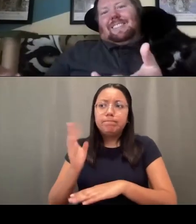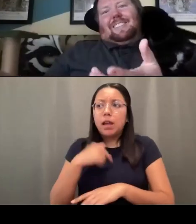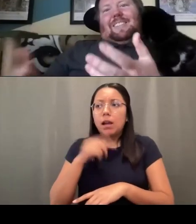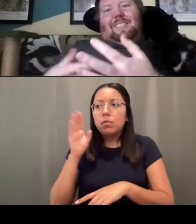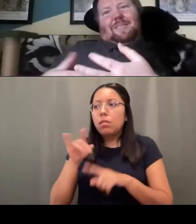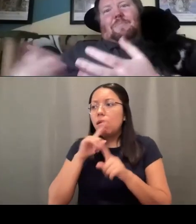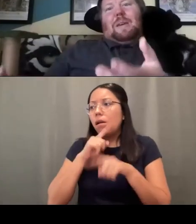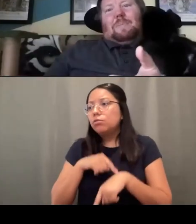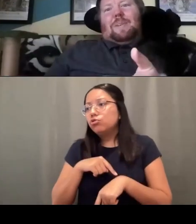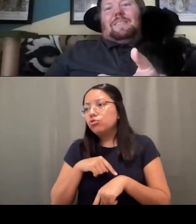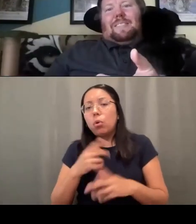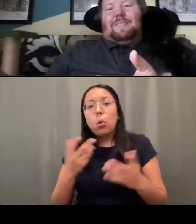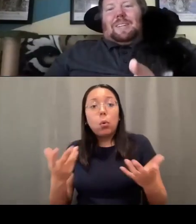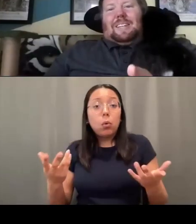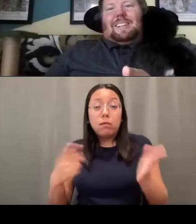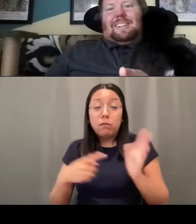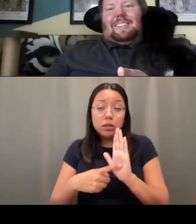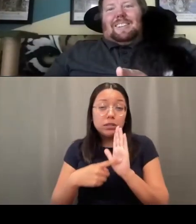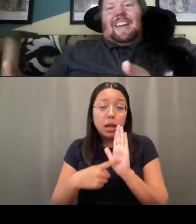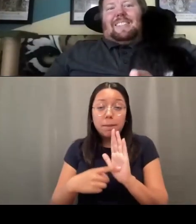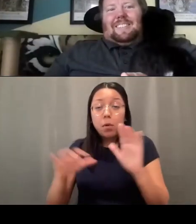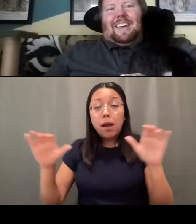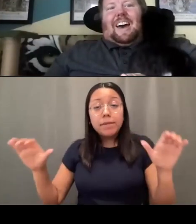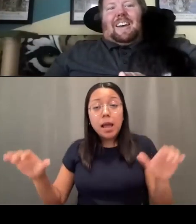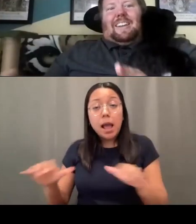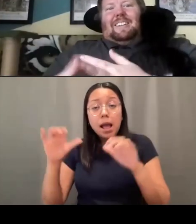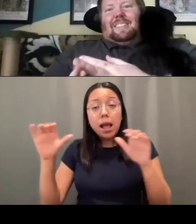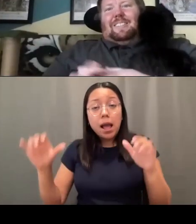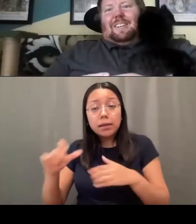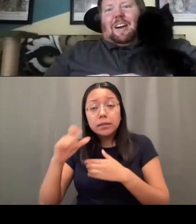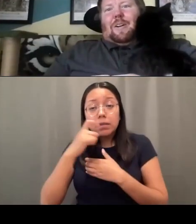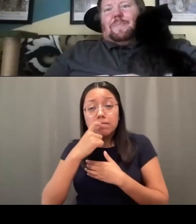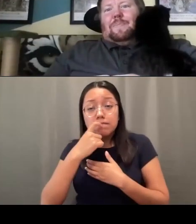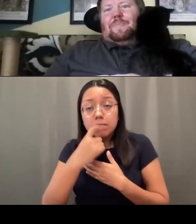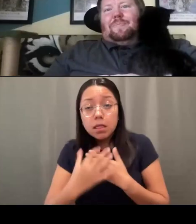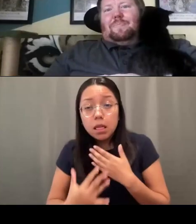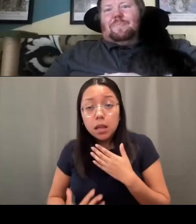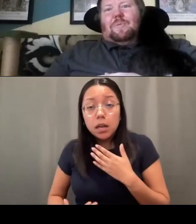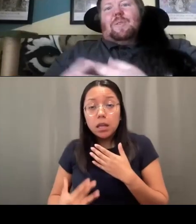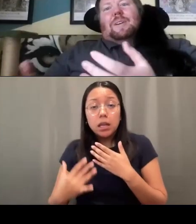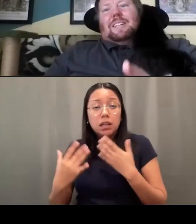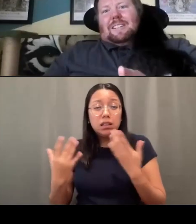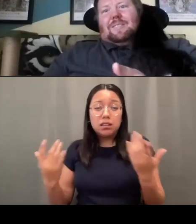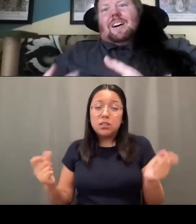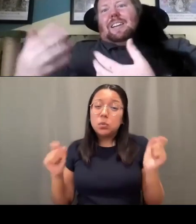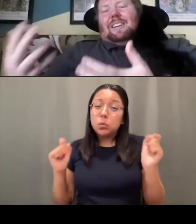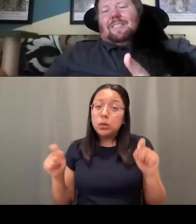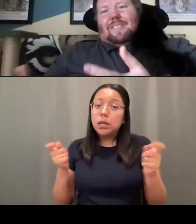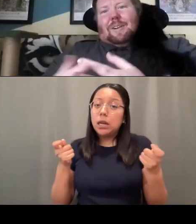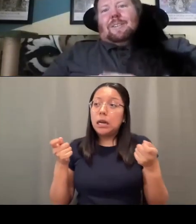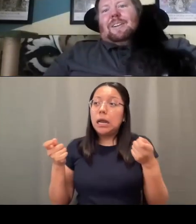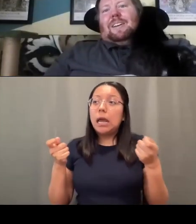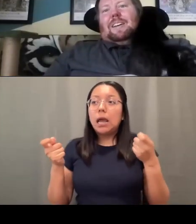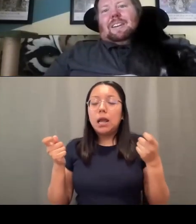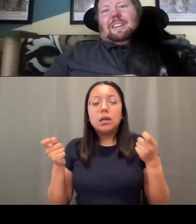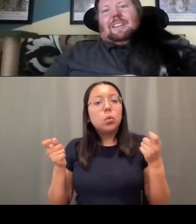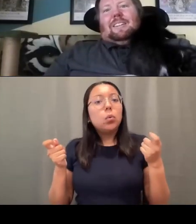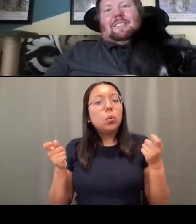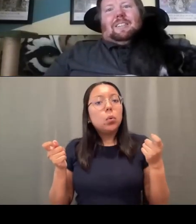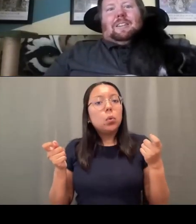like Right. maybe we can handle that um before we continue talking